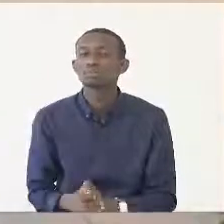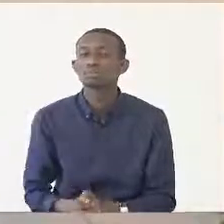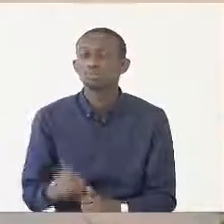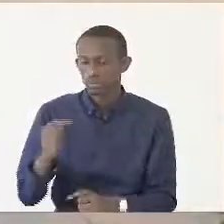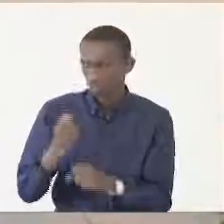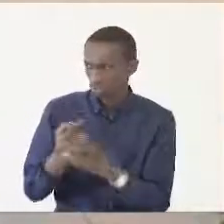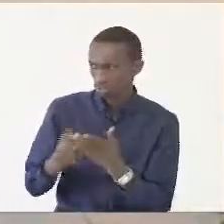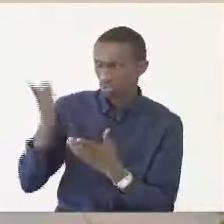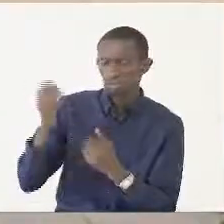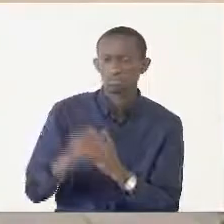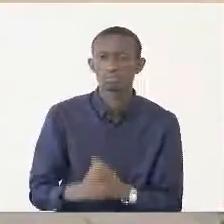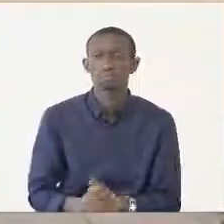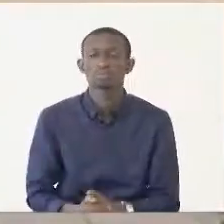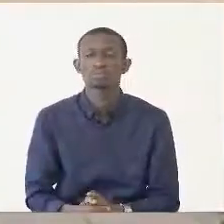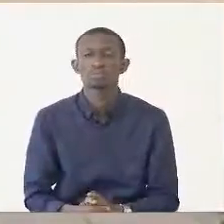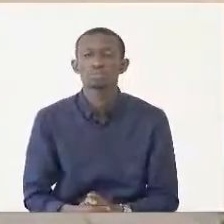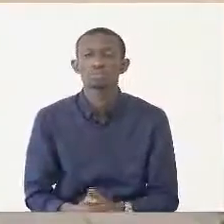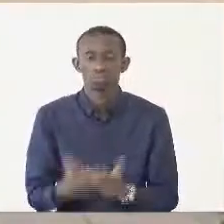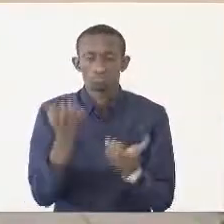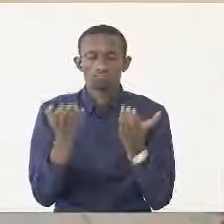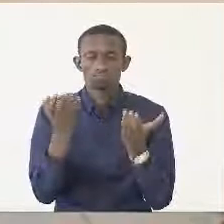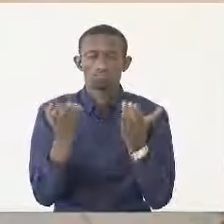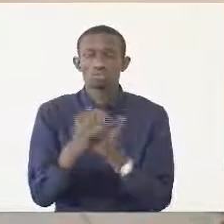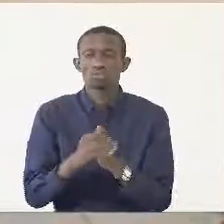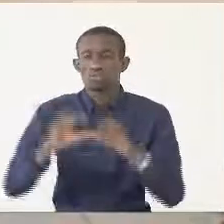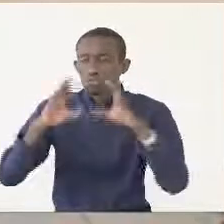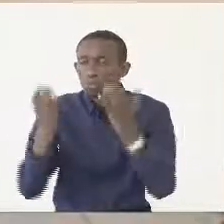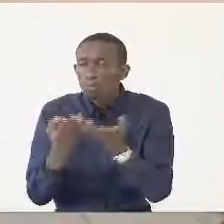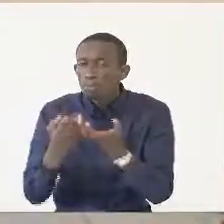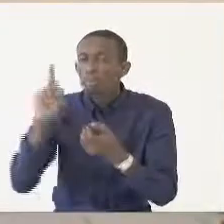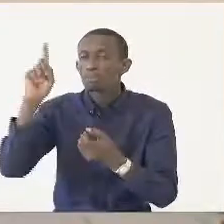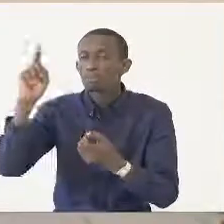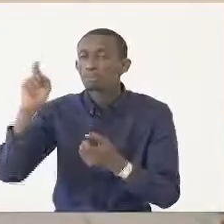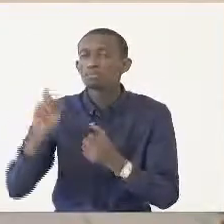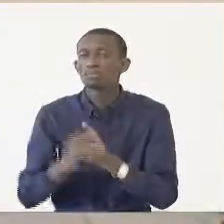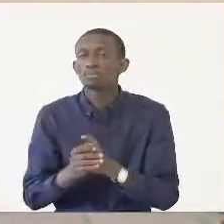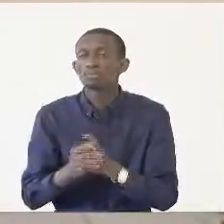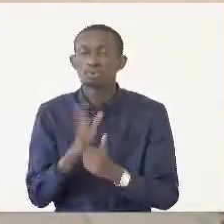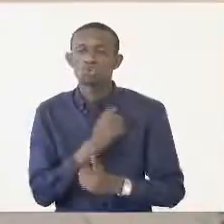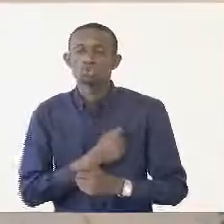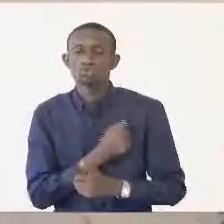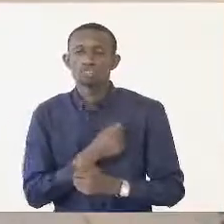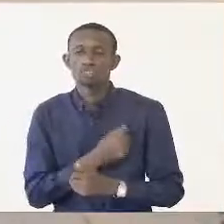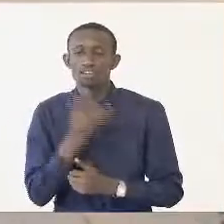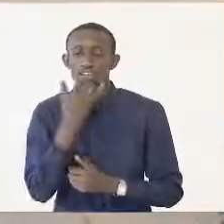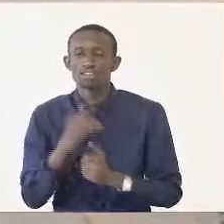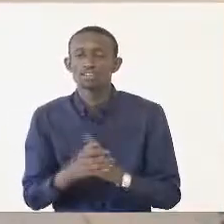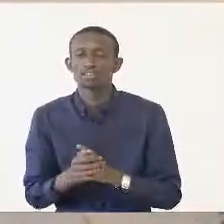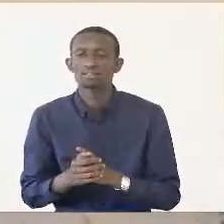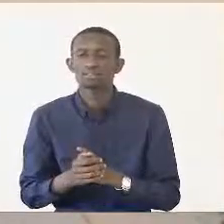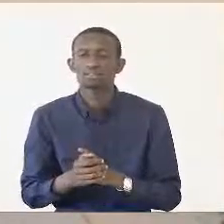we did here. So down there, the mass of the white, V of the white cosine. No, this is sine